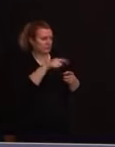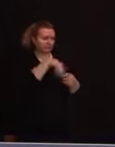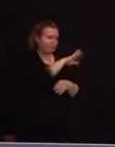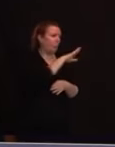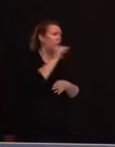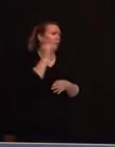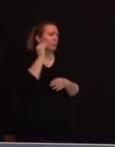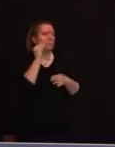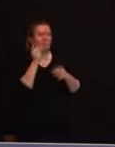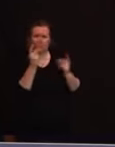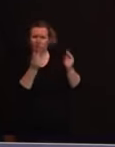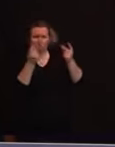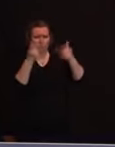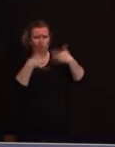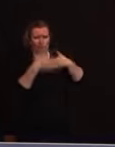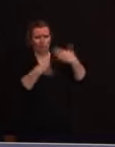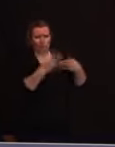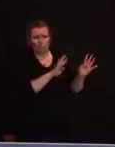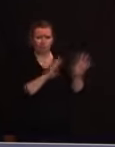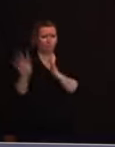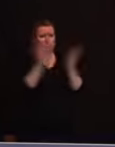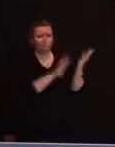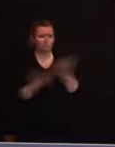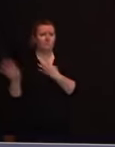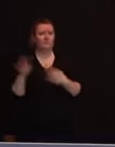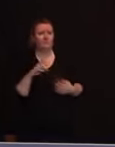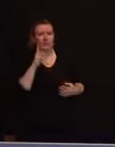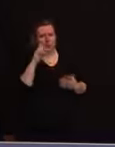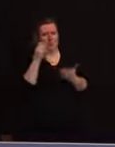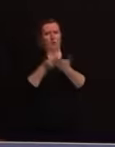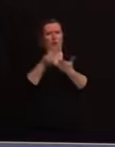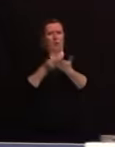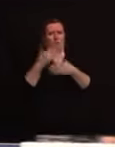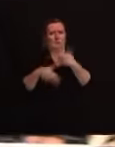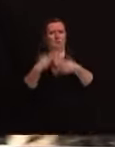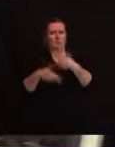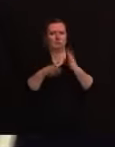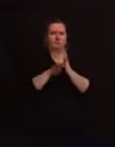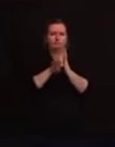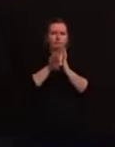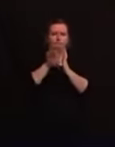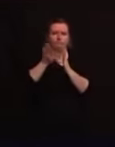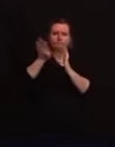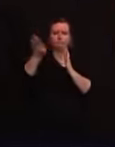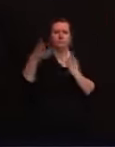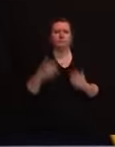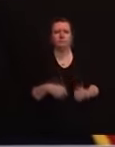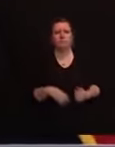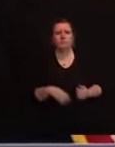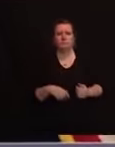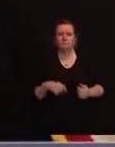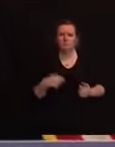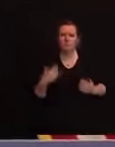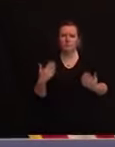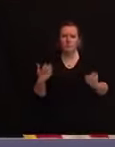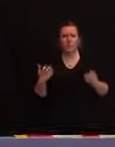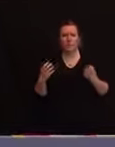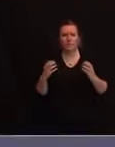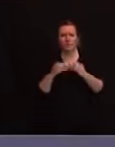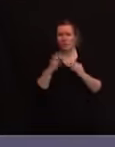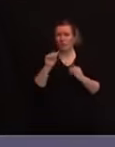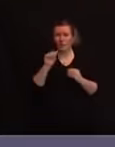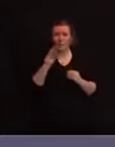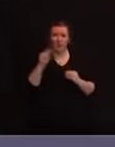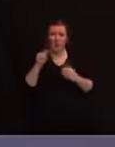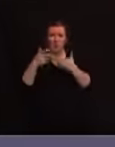going to be key to the basic economic foundation. And by the way, we'd love all the Abbotts we could get. And by the way, hats off to Abbott for picking New Jersey as one of